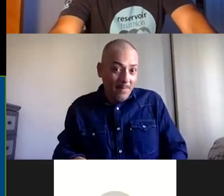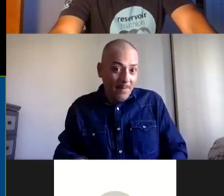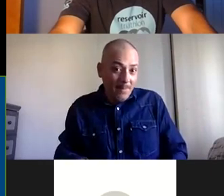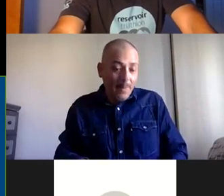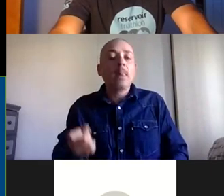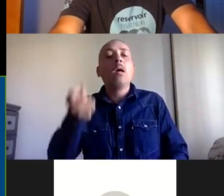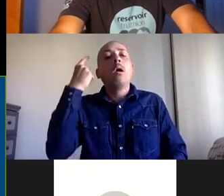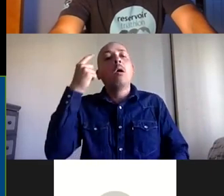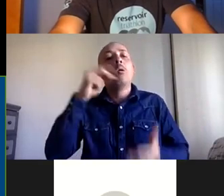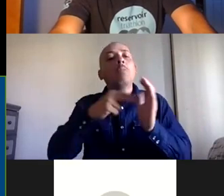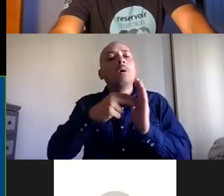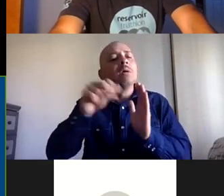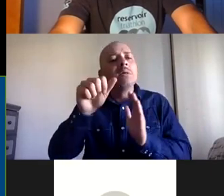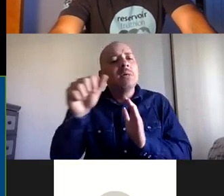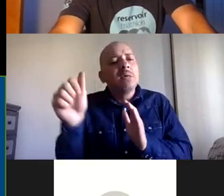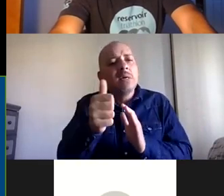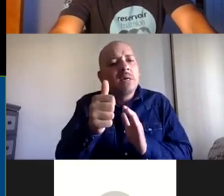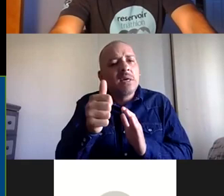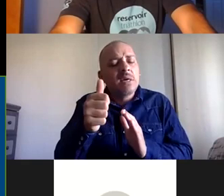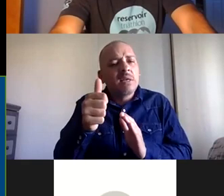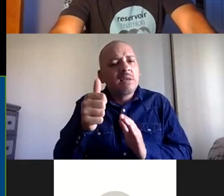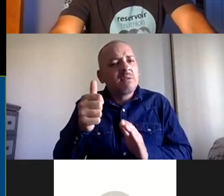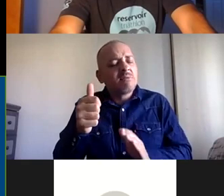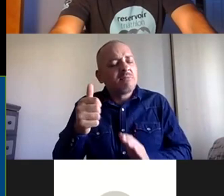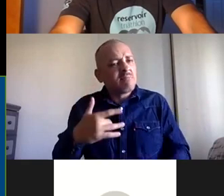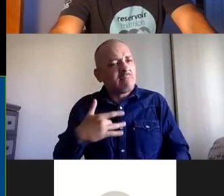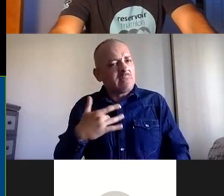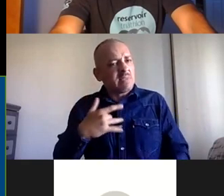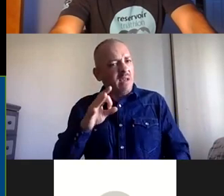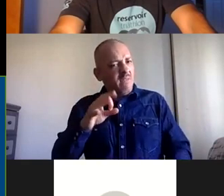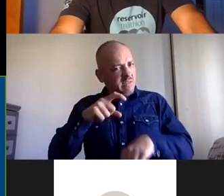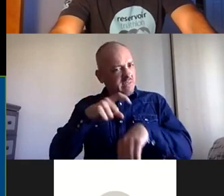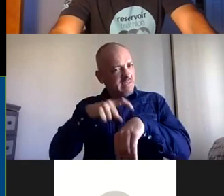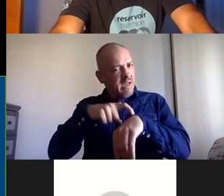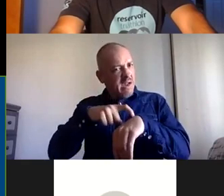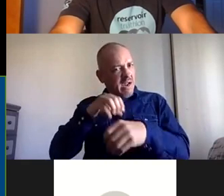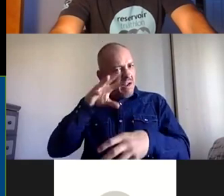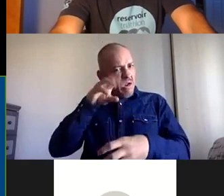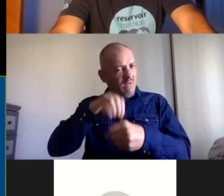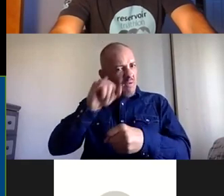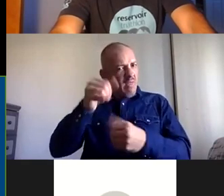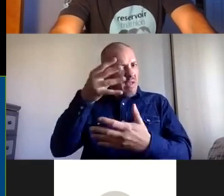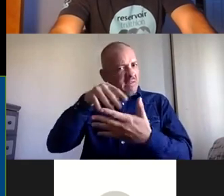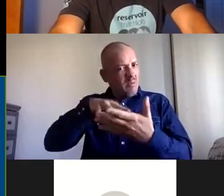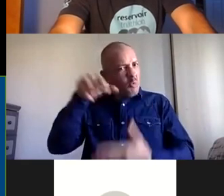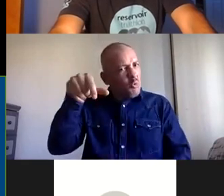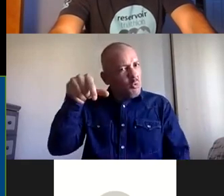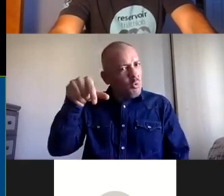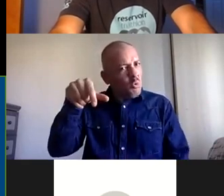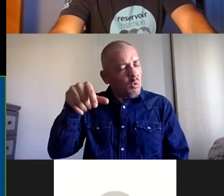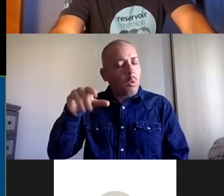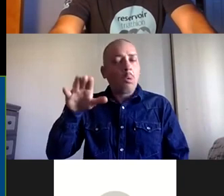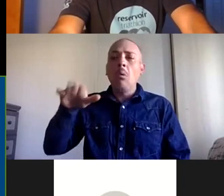Got it. Is there any sense of time in this Q table?